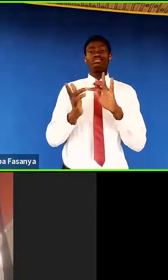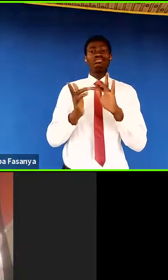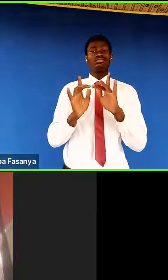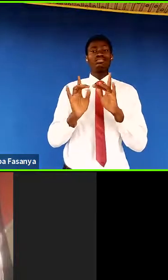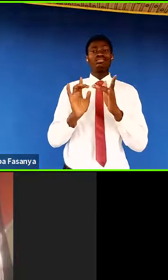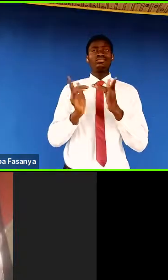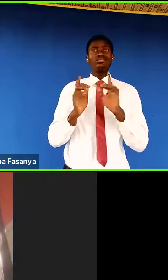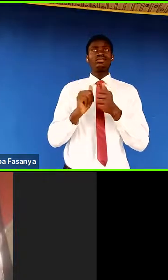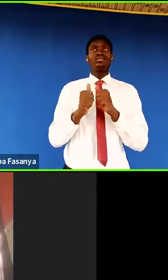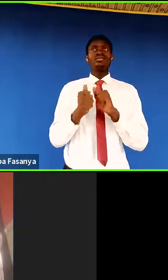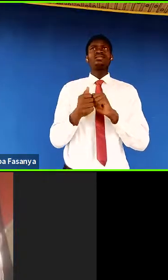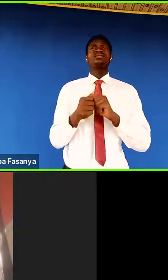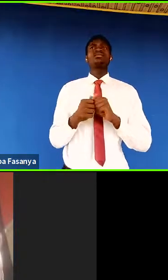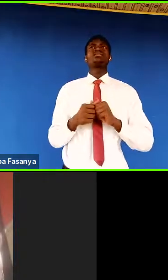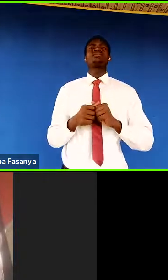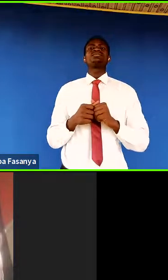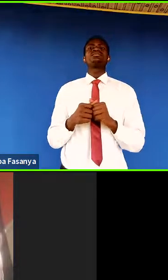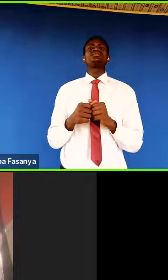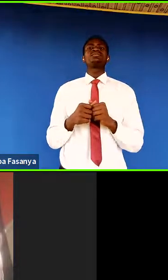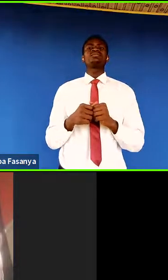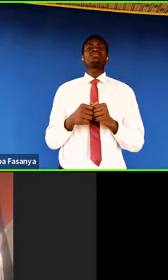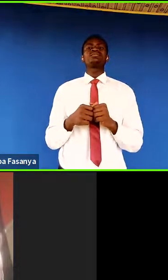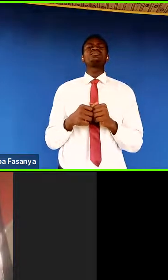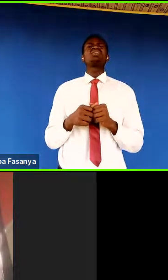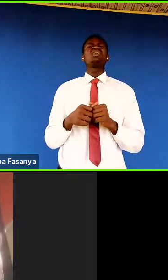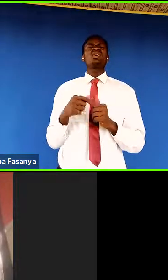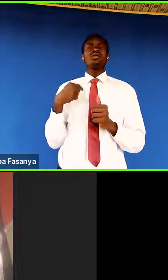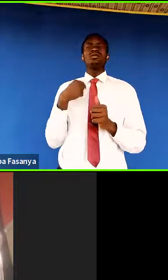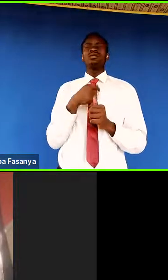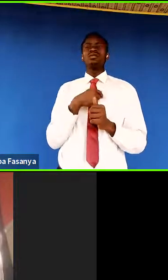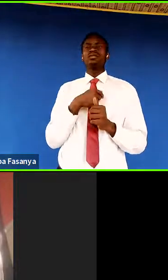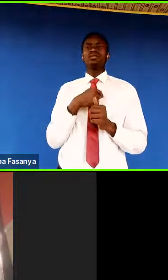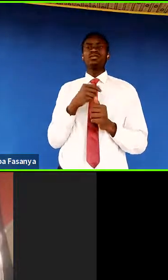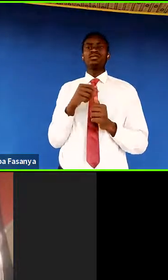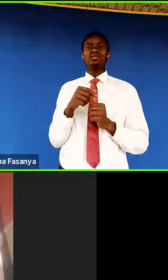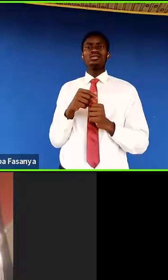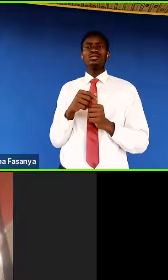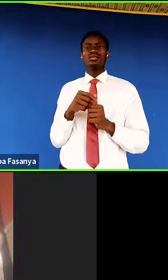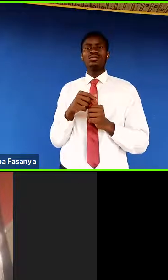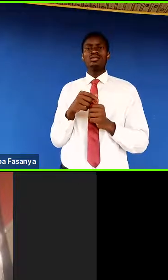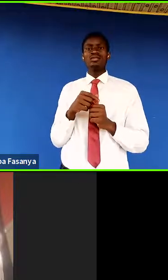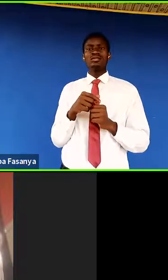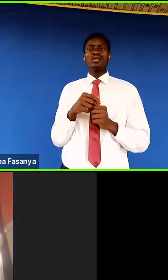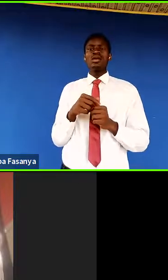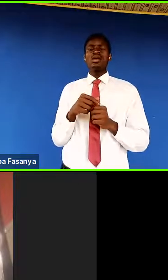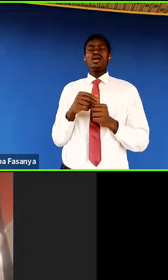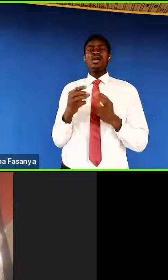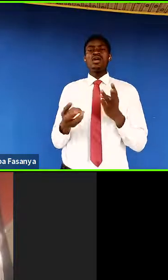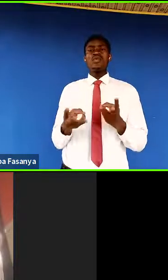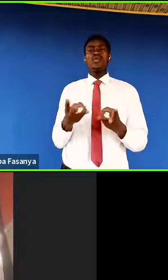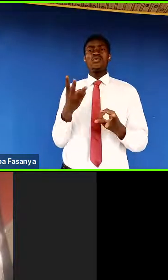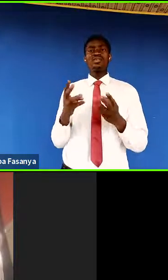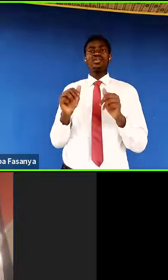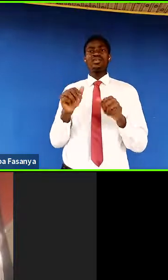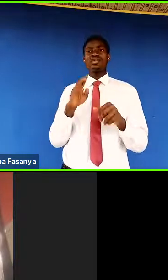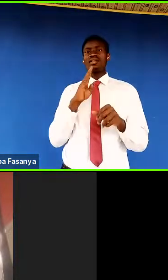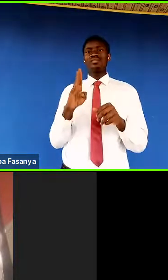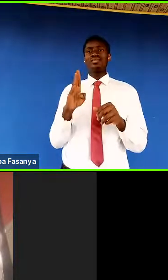Okay. Hello, can you hear me? Yes, we can hear you, Dr. J. So weight can be a factor, can affect